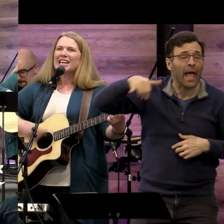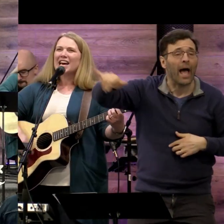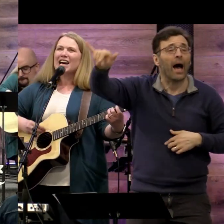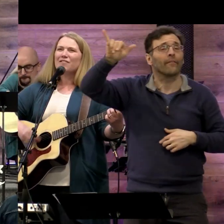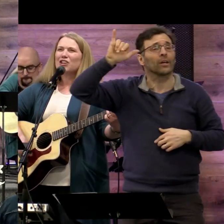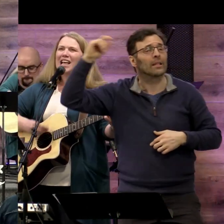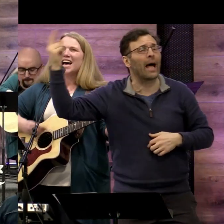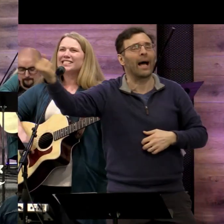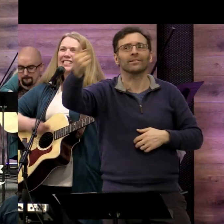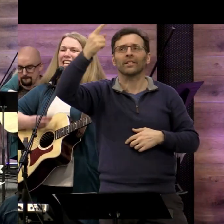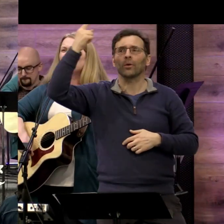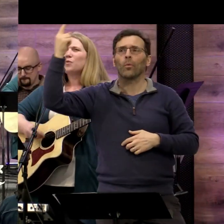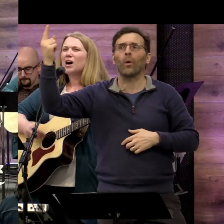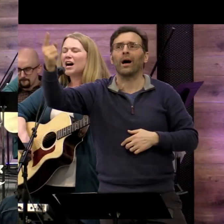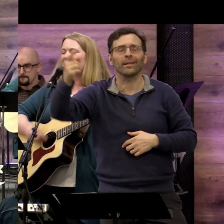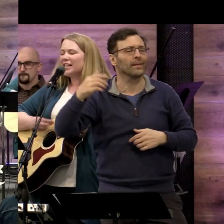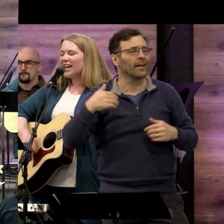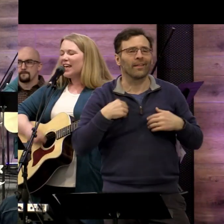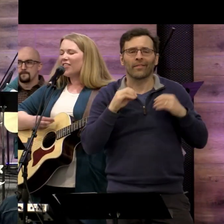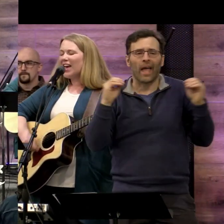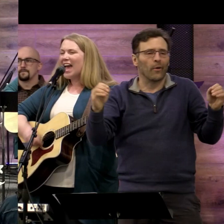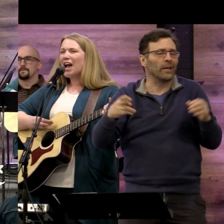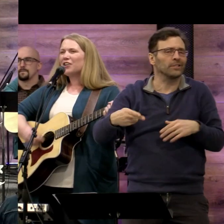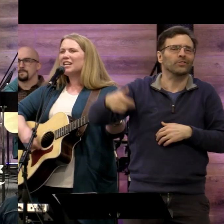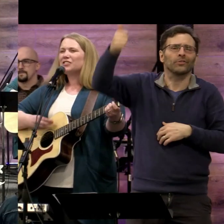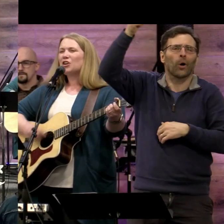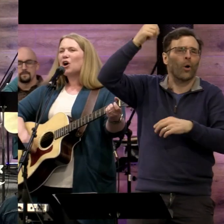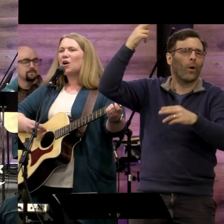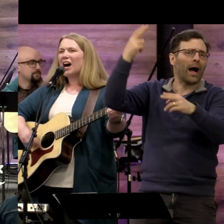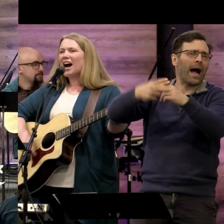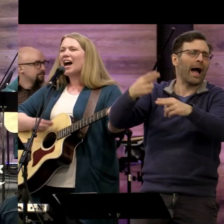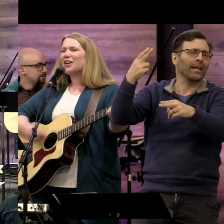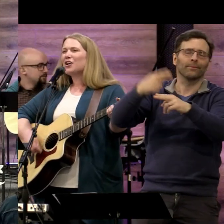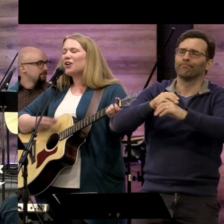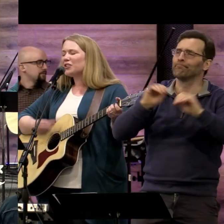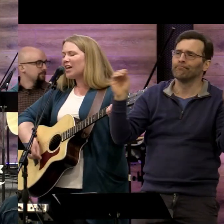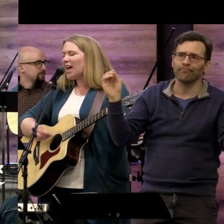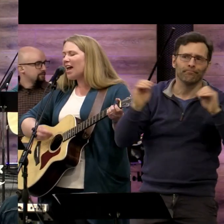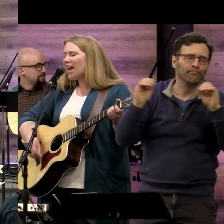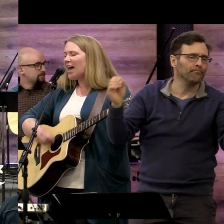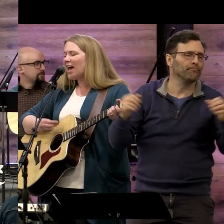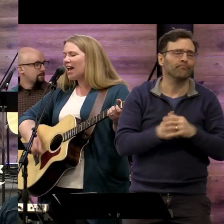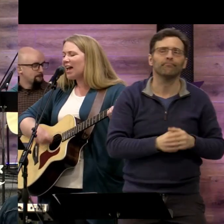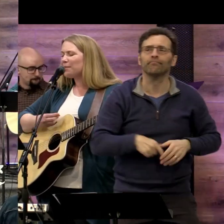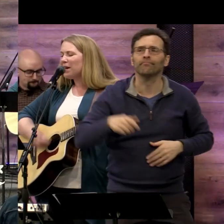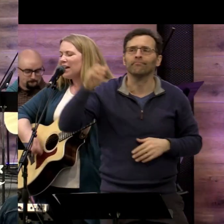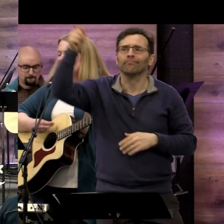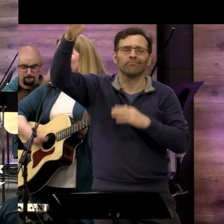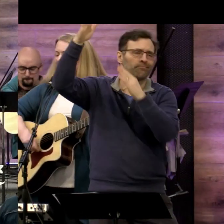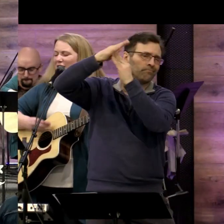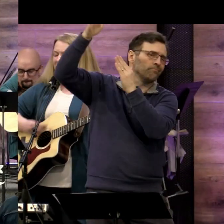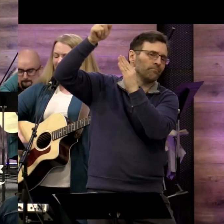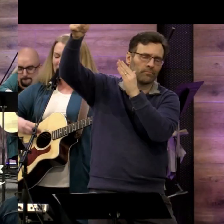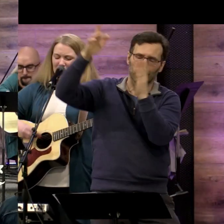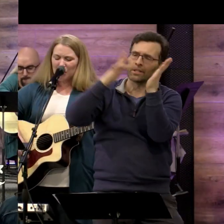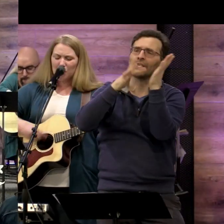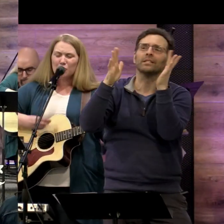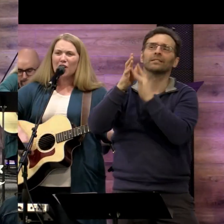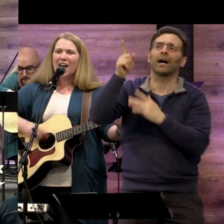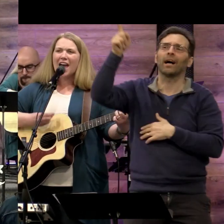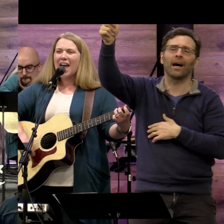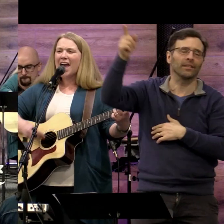the everlasting one. There is no higher name. Jesus,